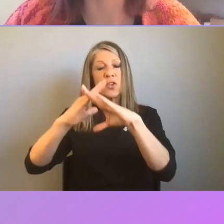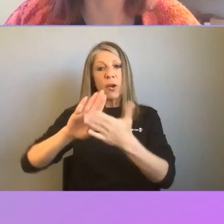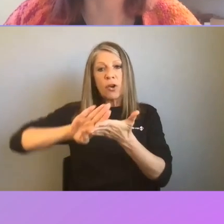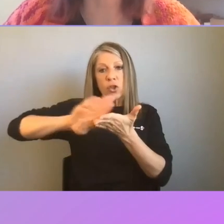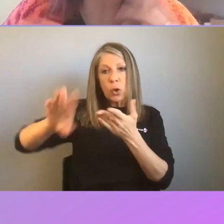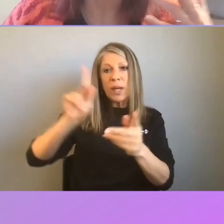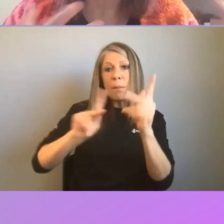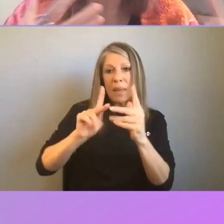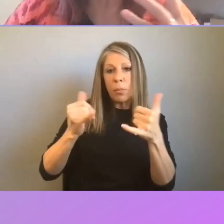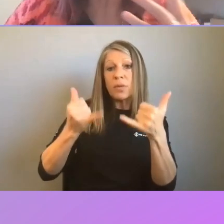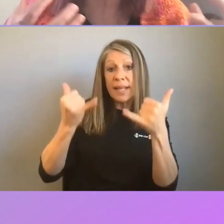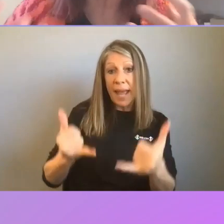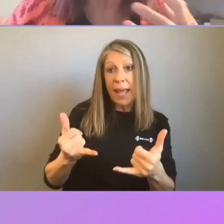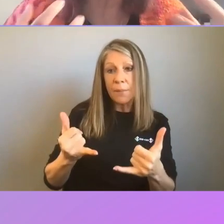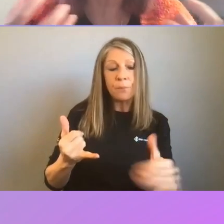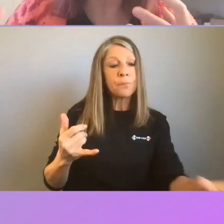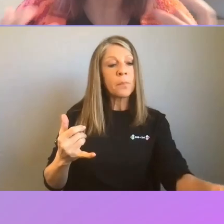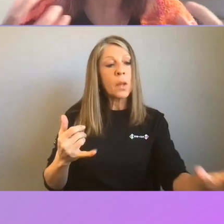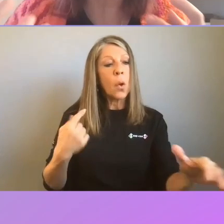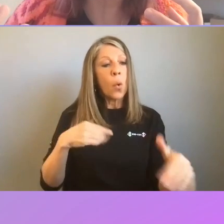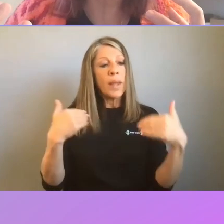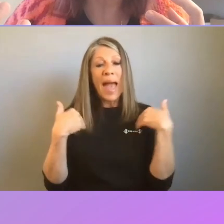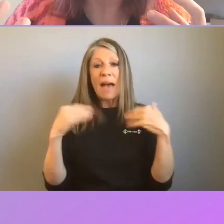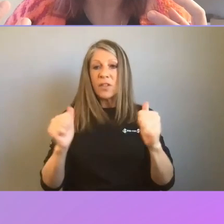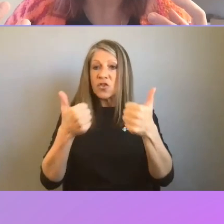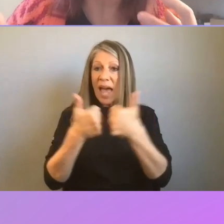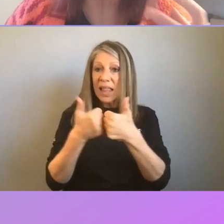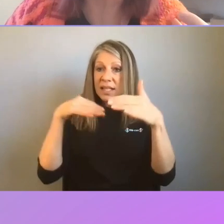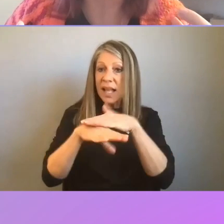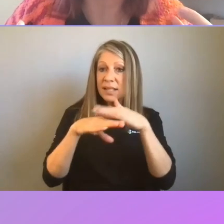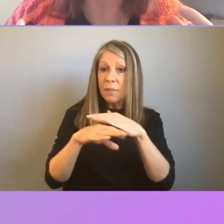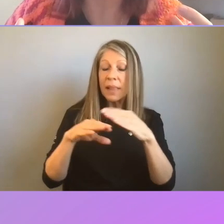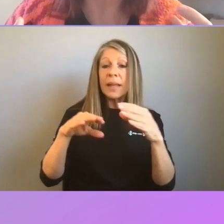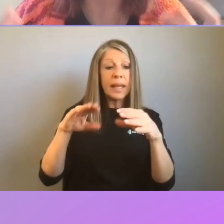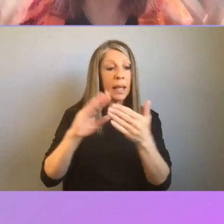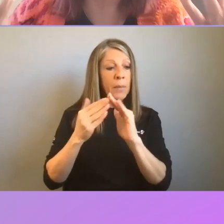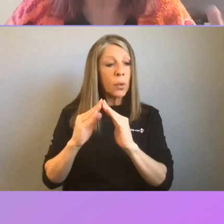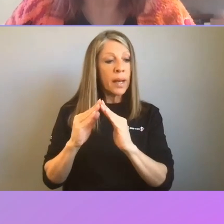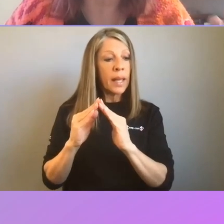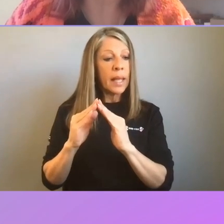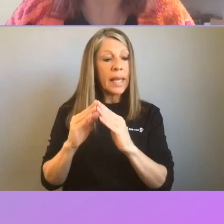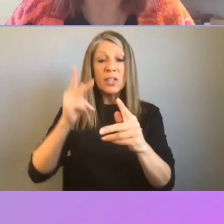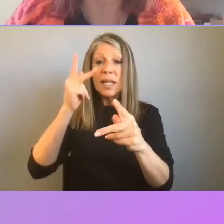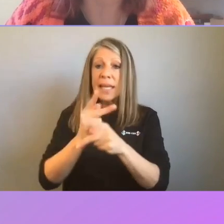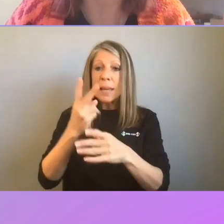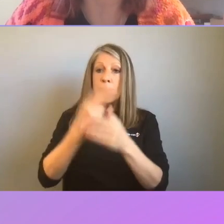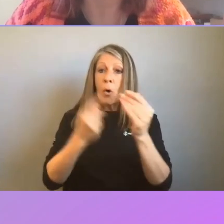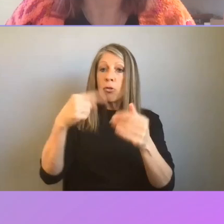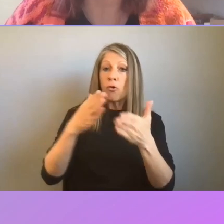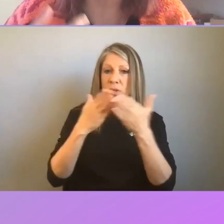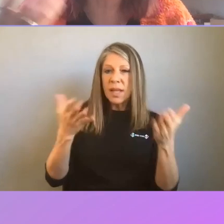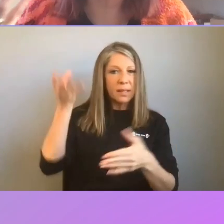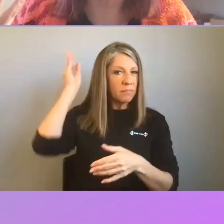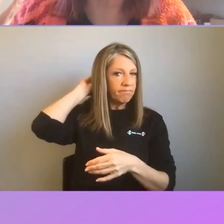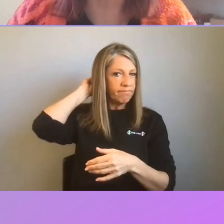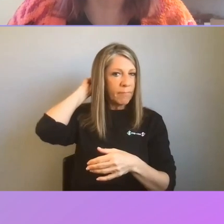today. So we have a challenge in the accessibility community, and yet it's a good challenge, which is to keep both of these things in mind,